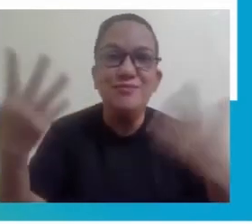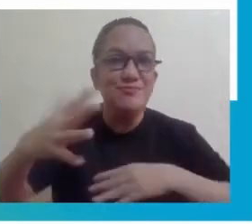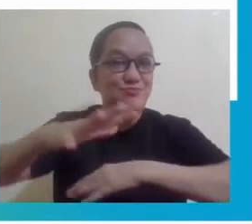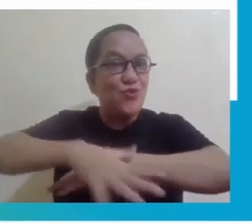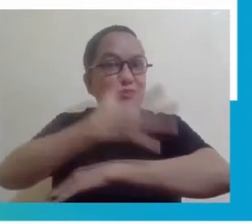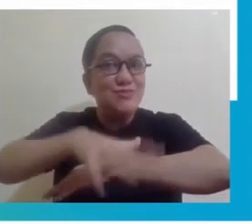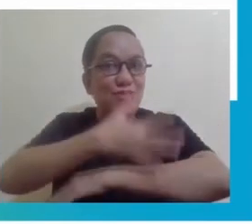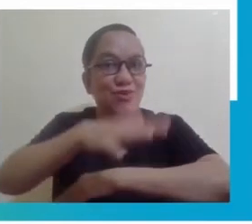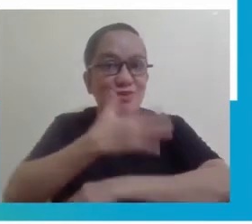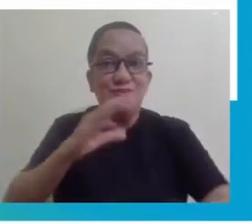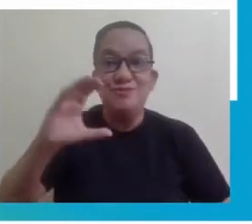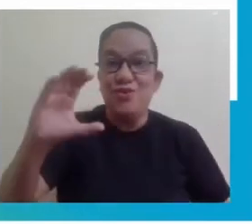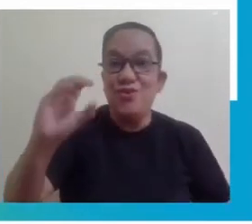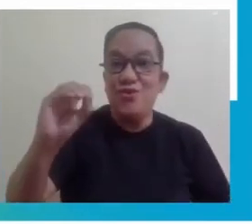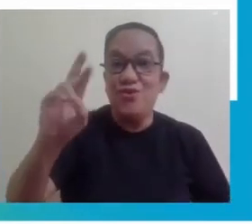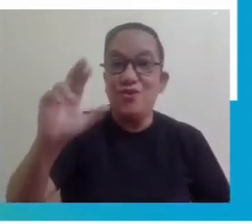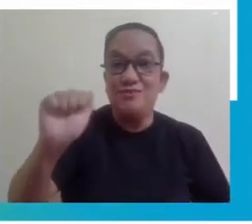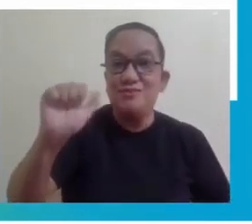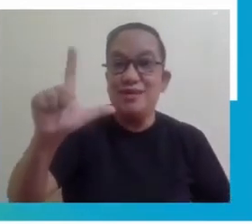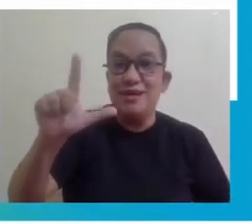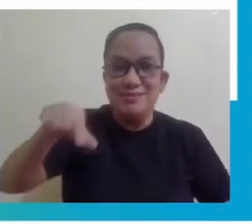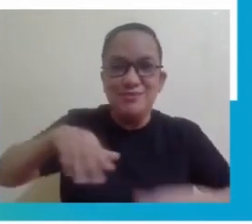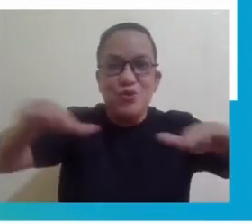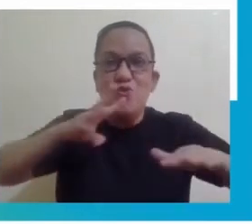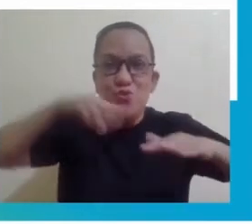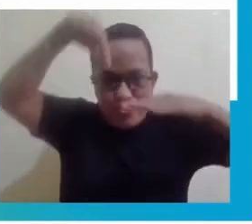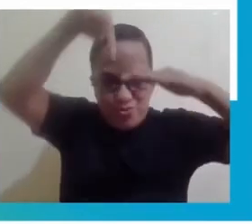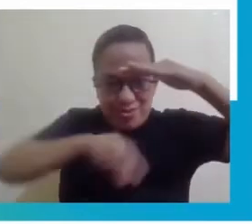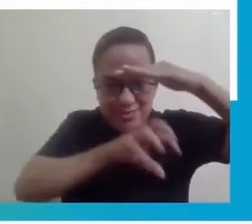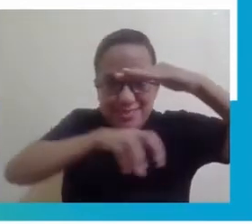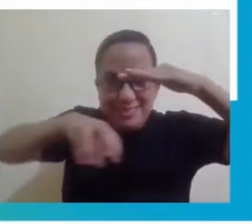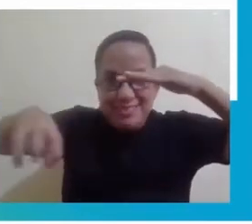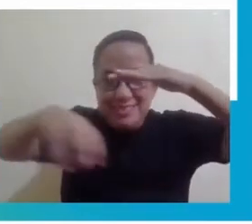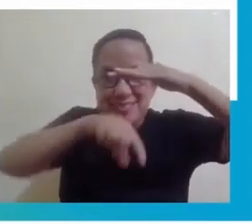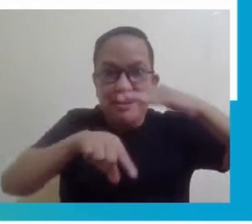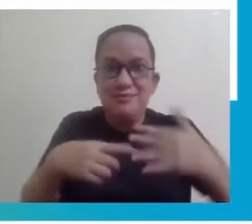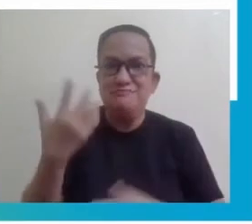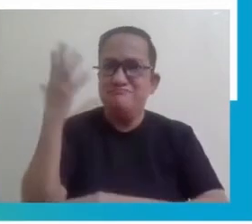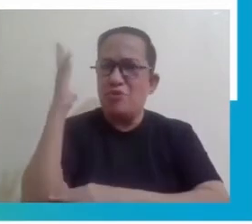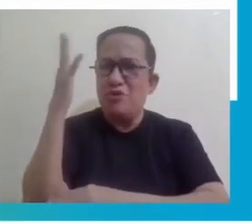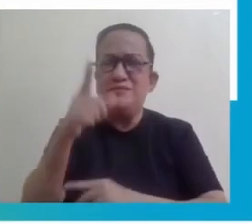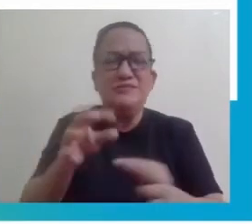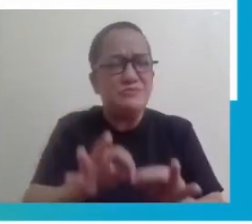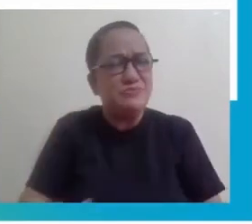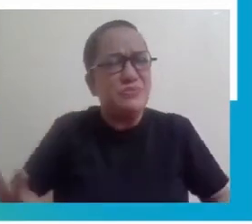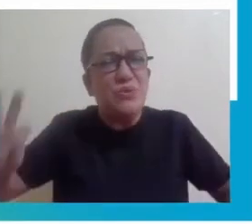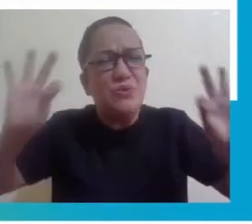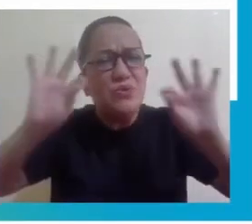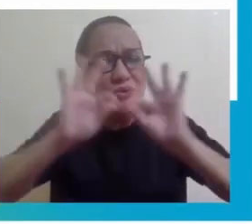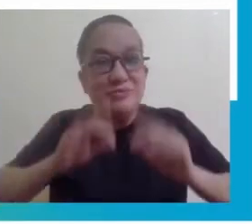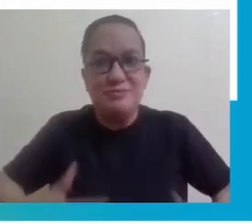natural ecosystems are vital to rural livelihoods and resiliency, regulating water, pollinating crops,